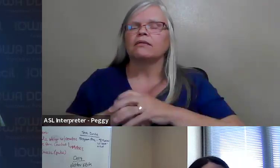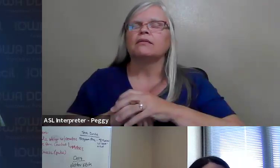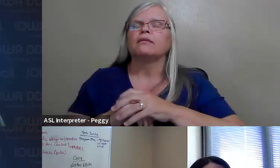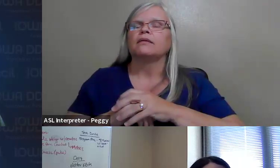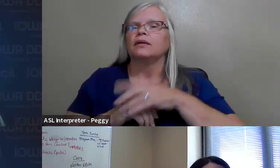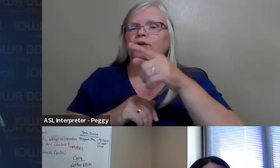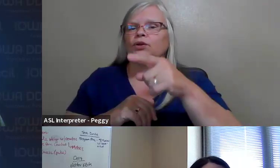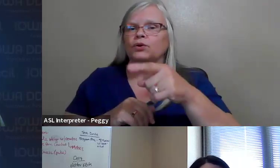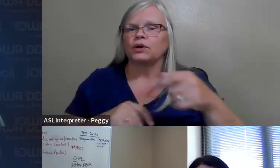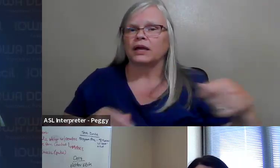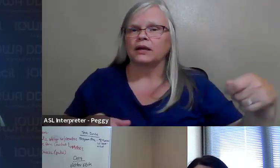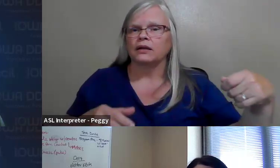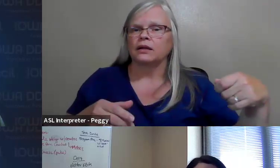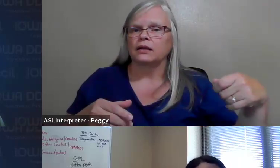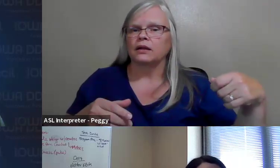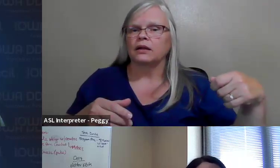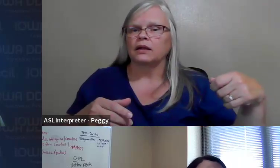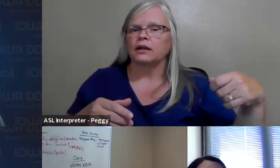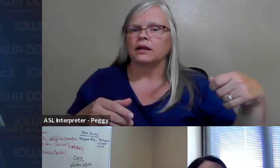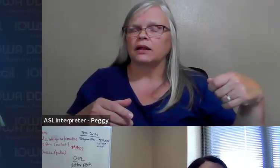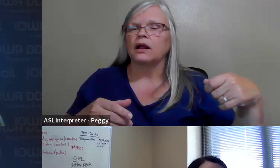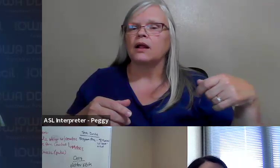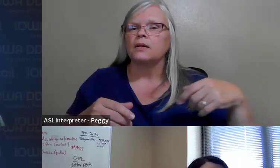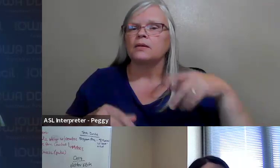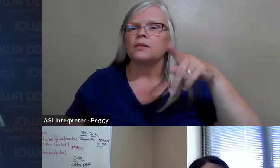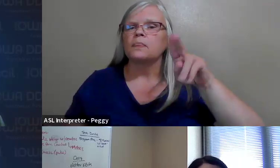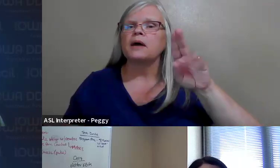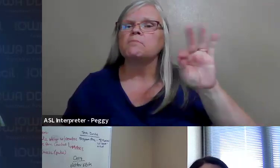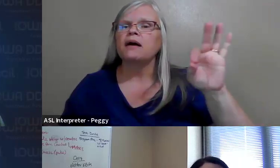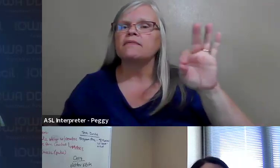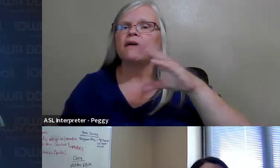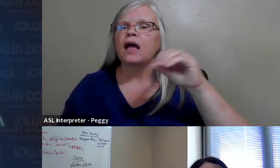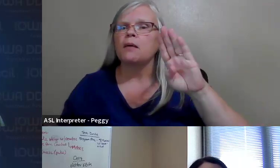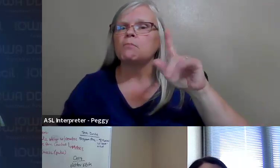can even plug in the puff and blow devices